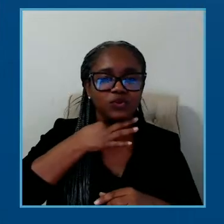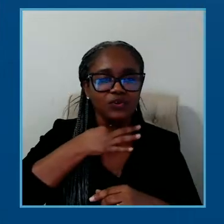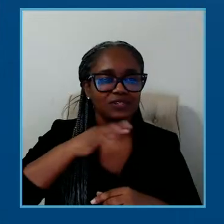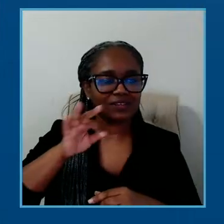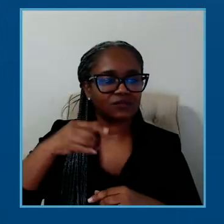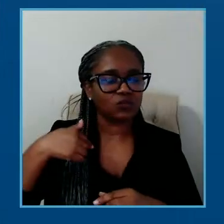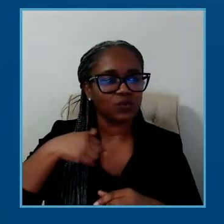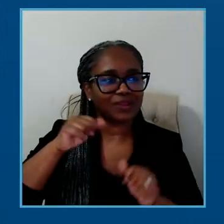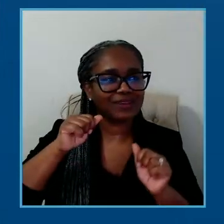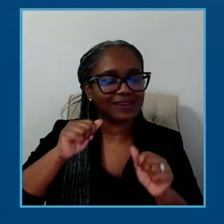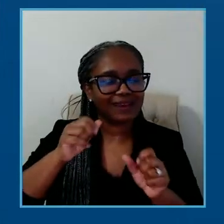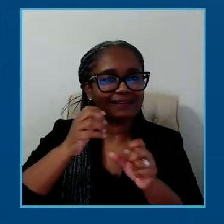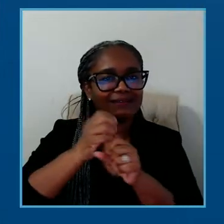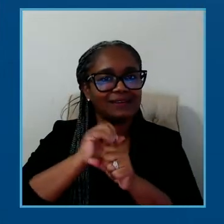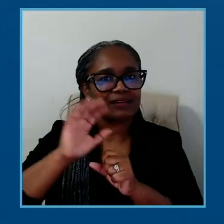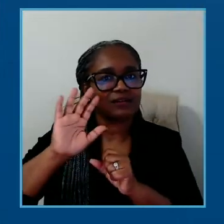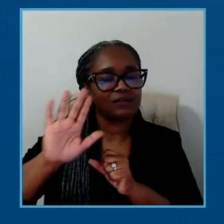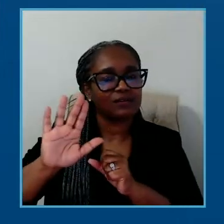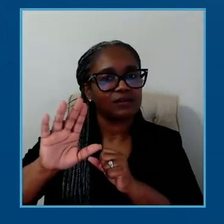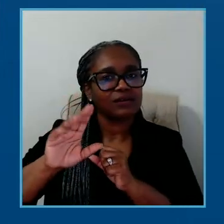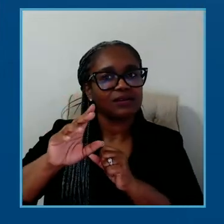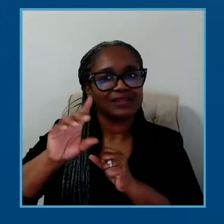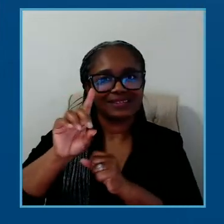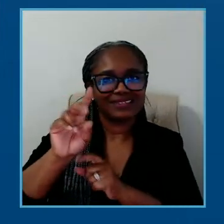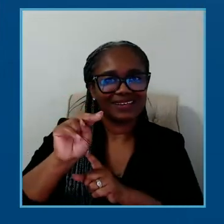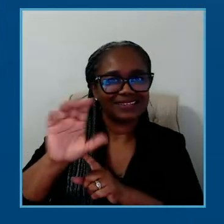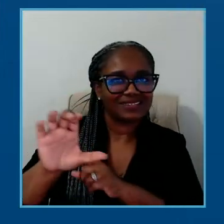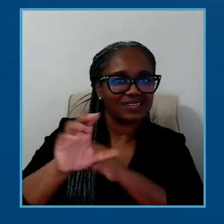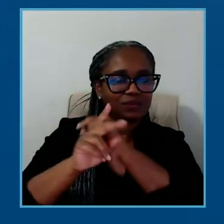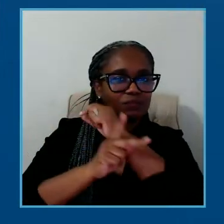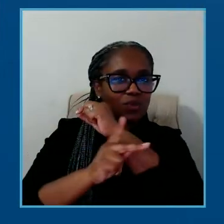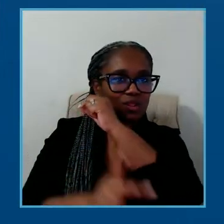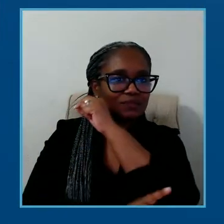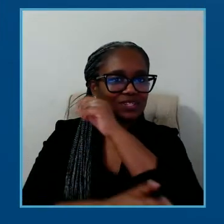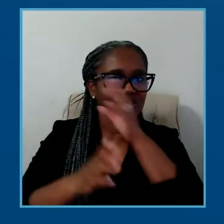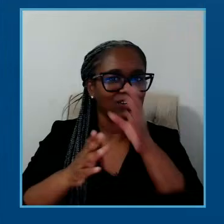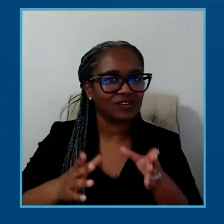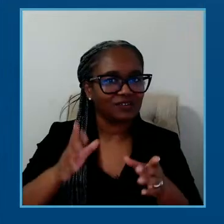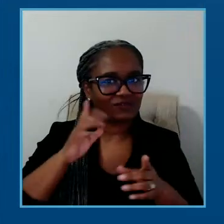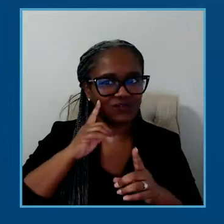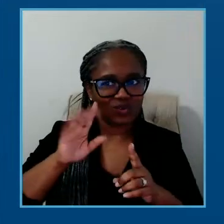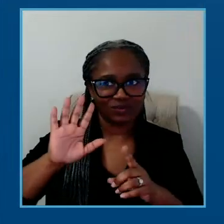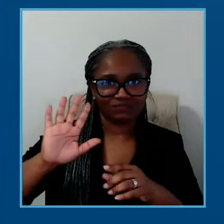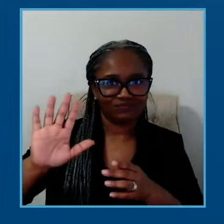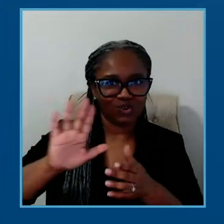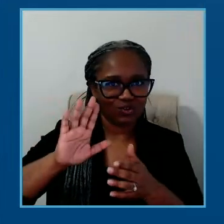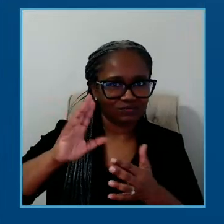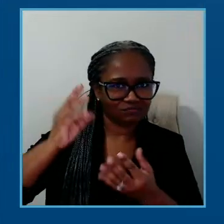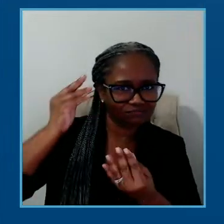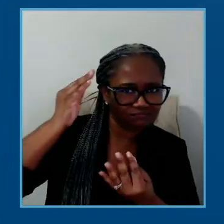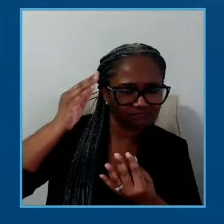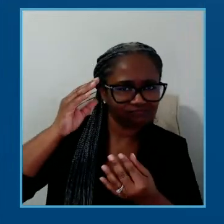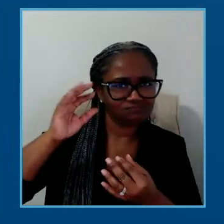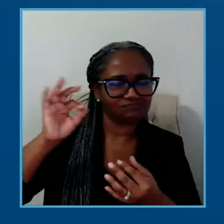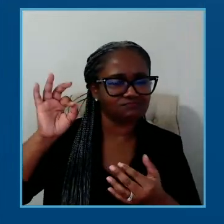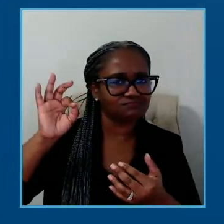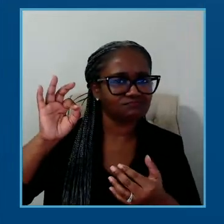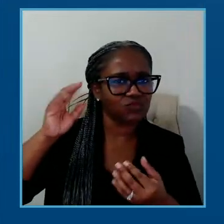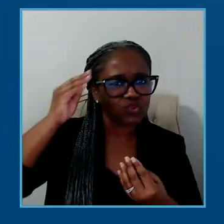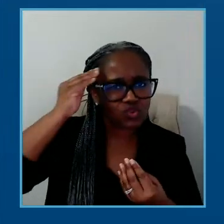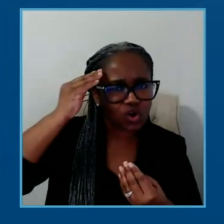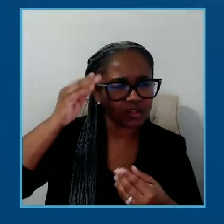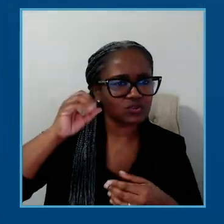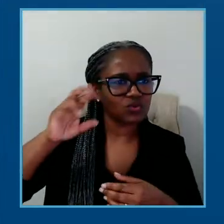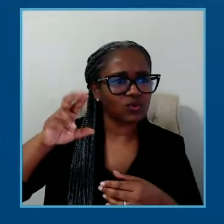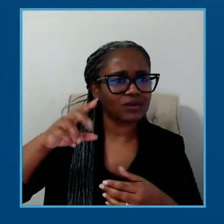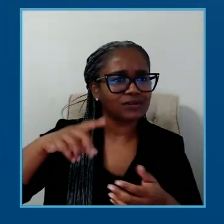the timing and situation, if that is appropriate to ask her. I mean, I